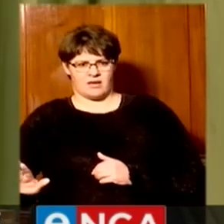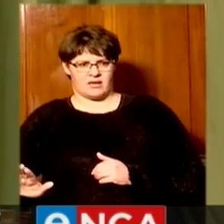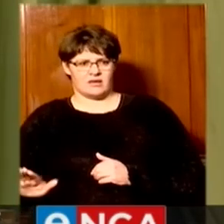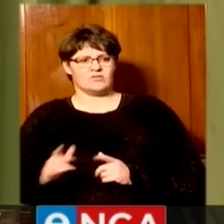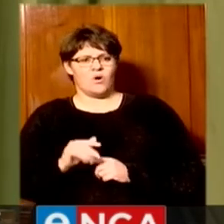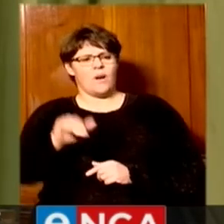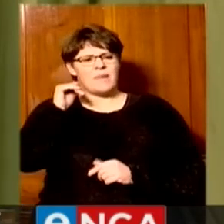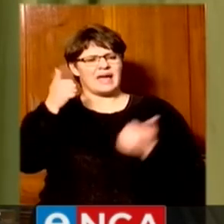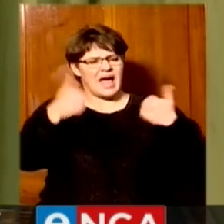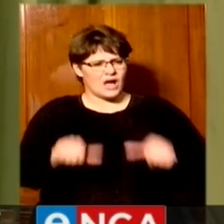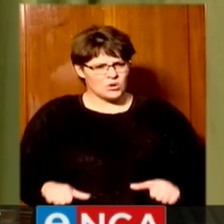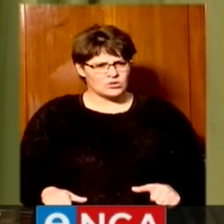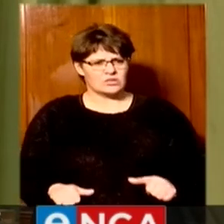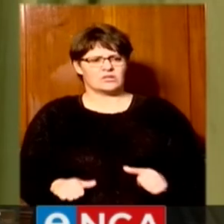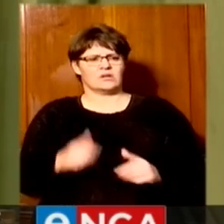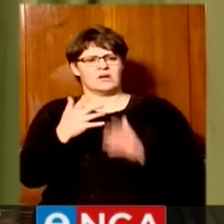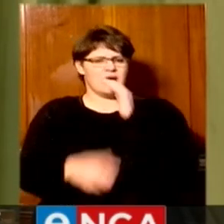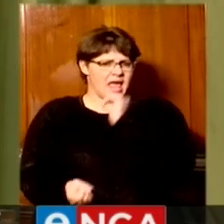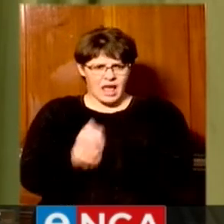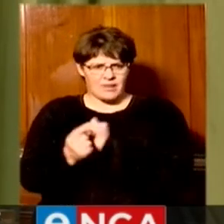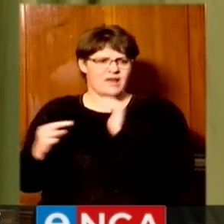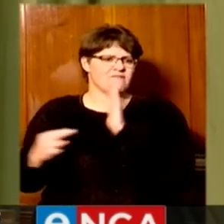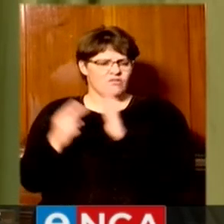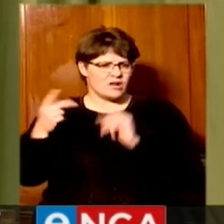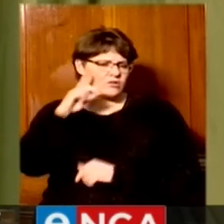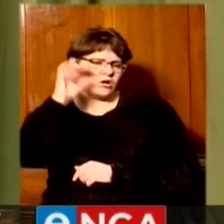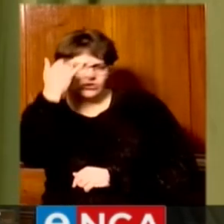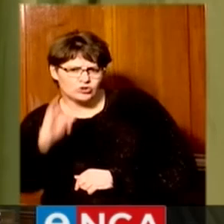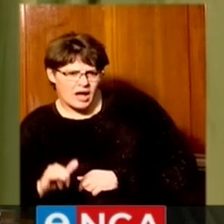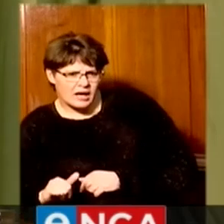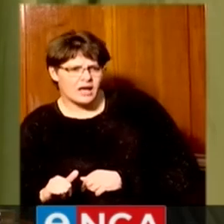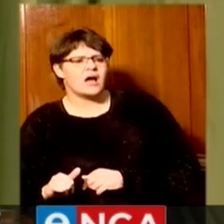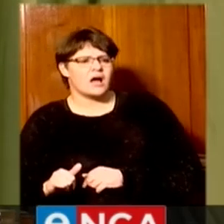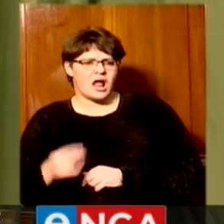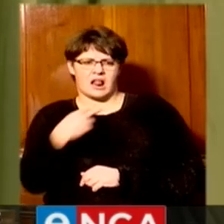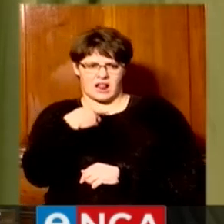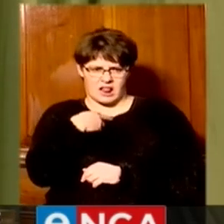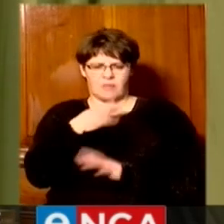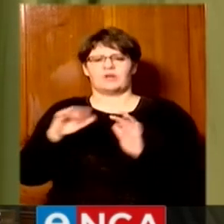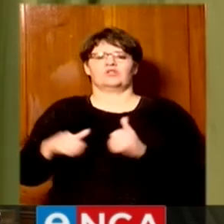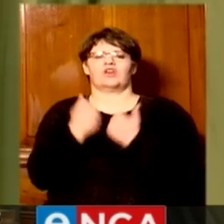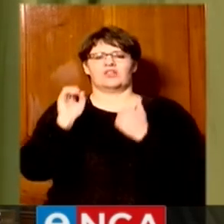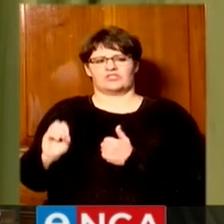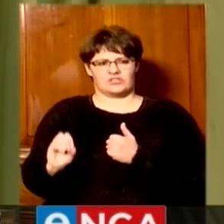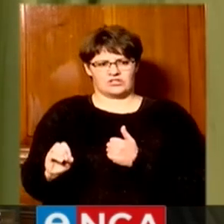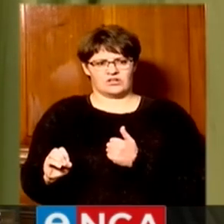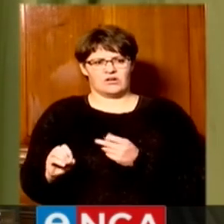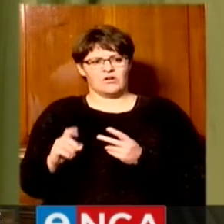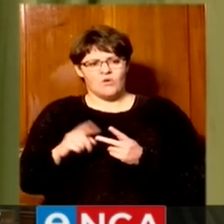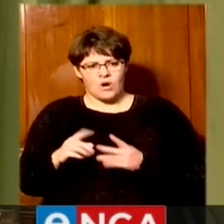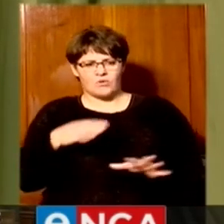sithola ukuthi bank accounts verification nayo ibe iyasihlupha nje kakhulu, kodwa siyafuna ukusho ukuthi